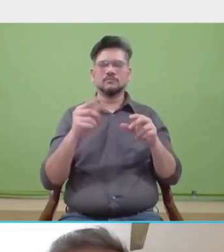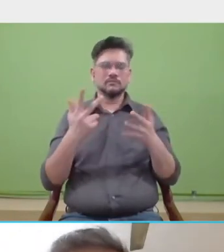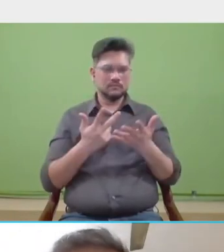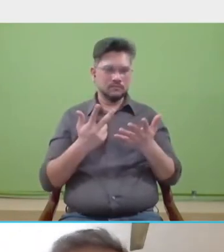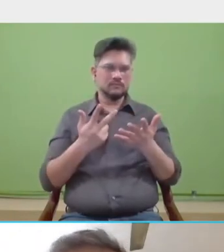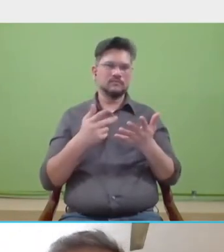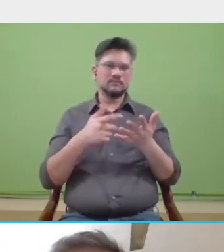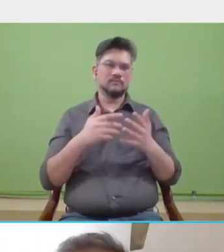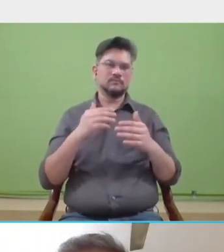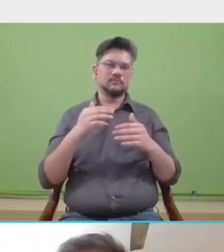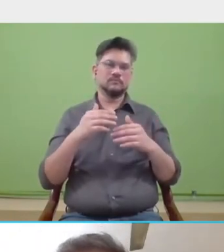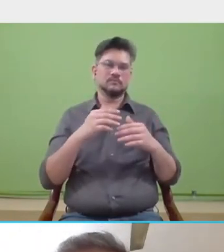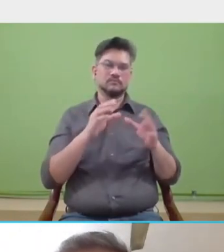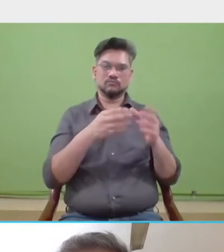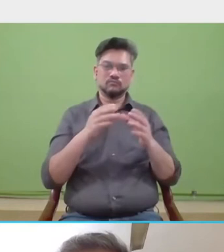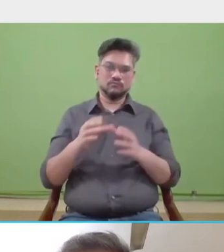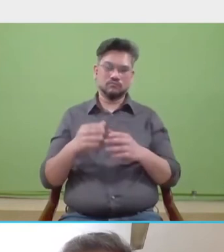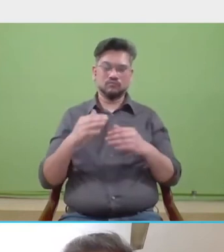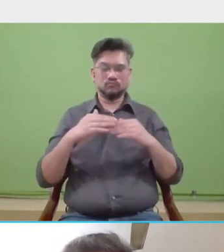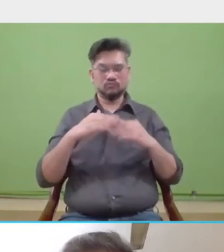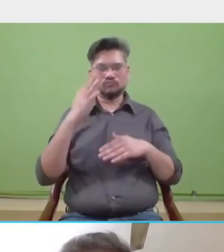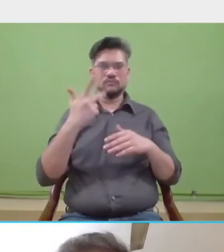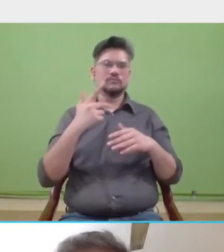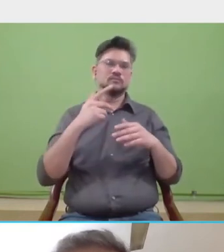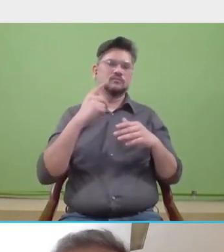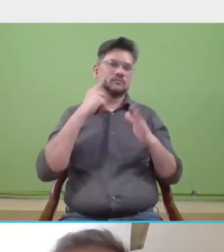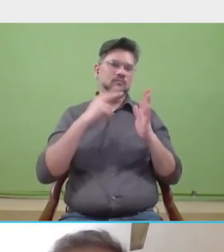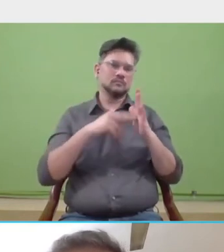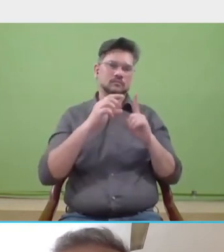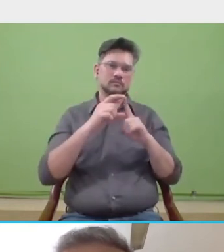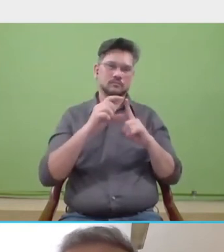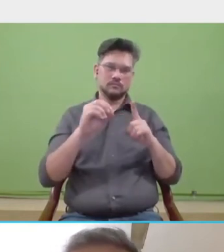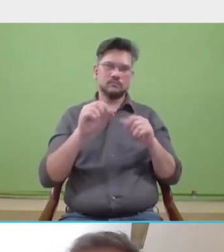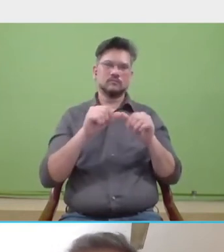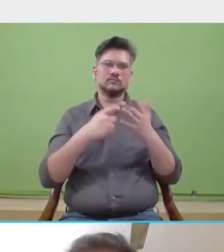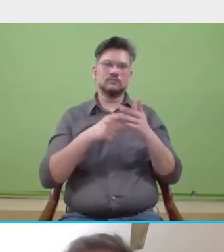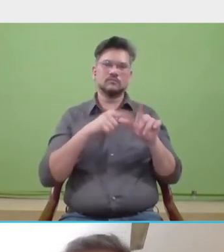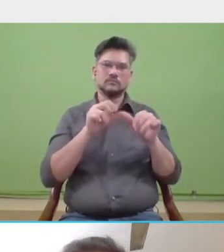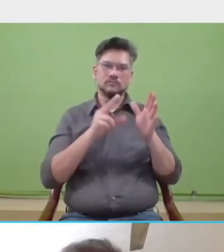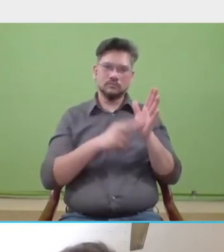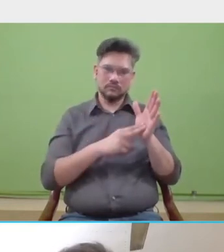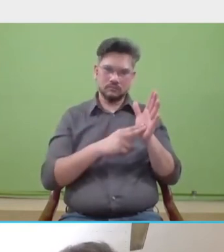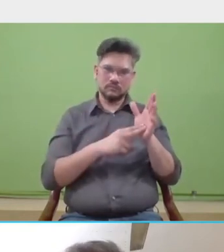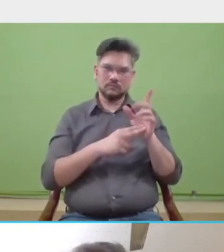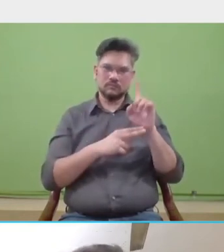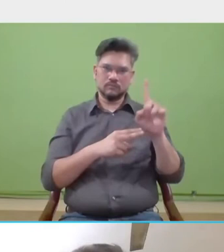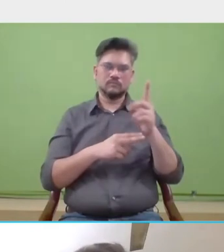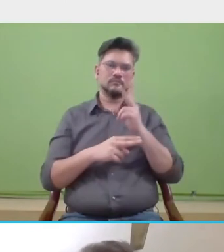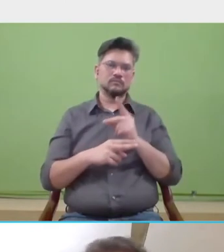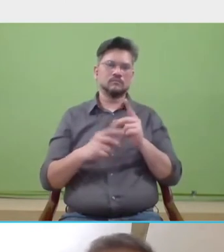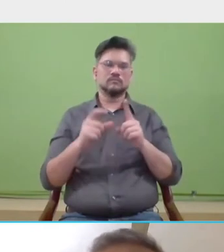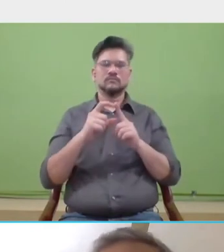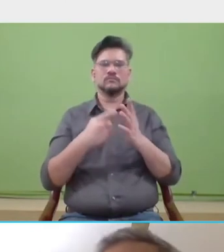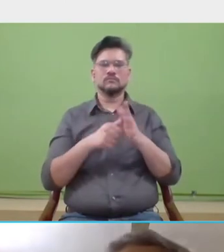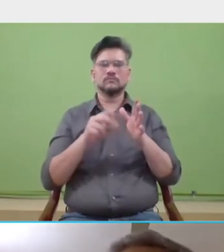dominated uh um indo-aryan and dravidian okay so um so this point i think